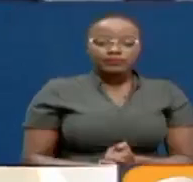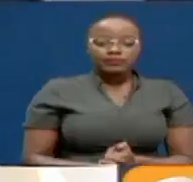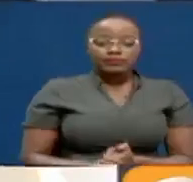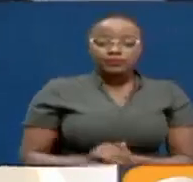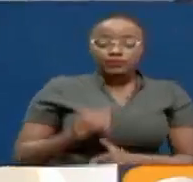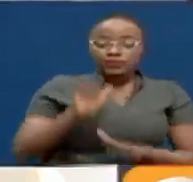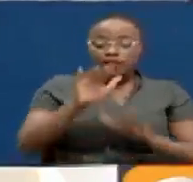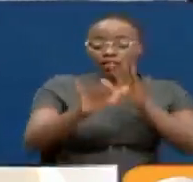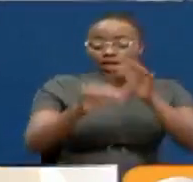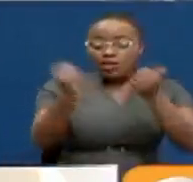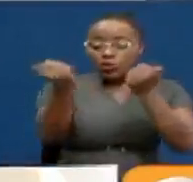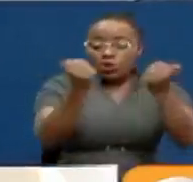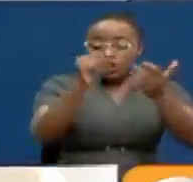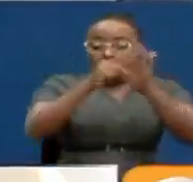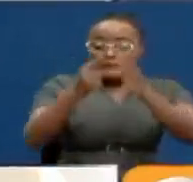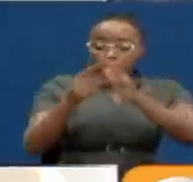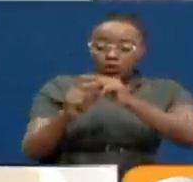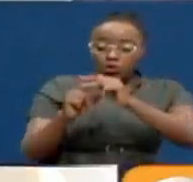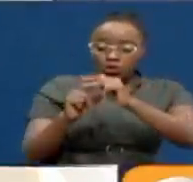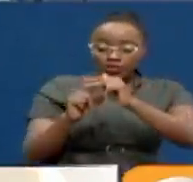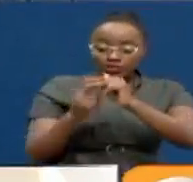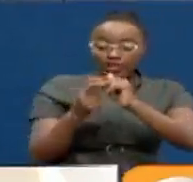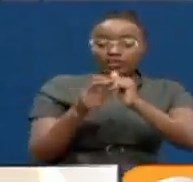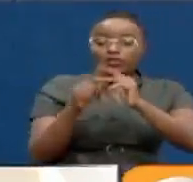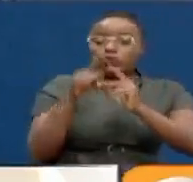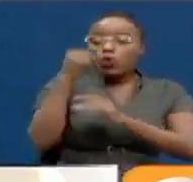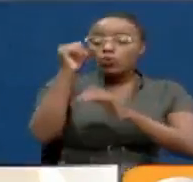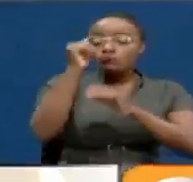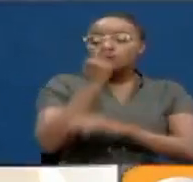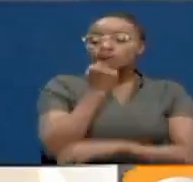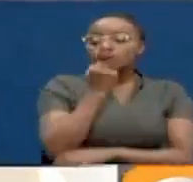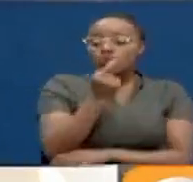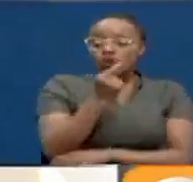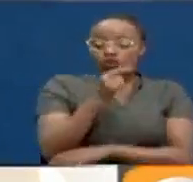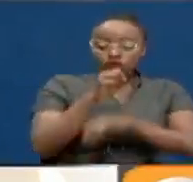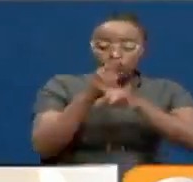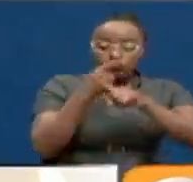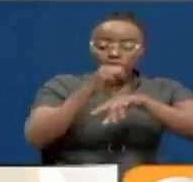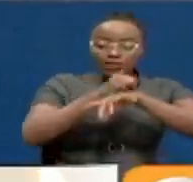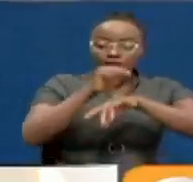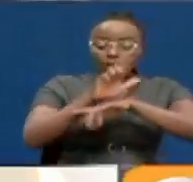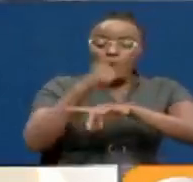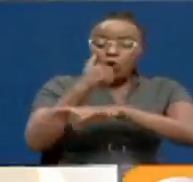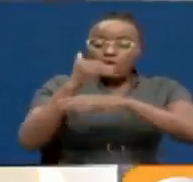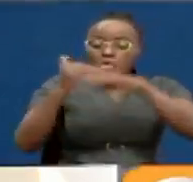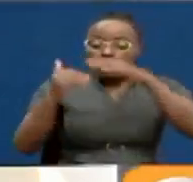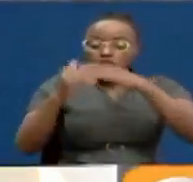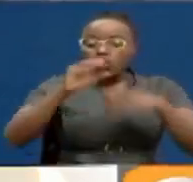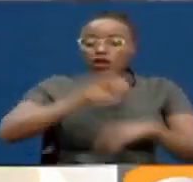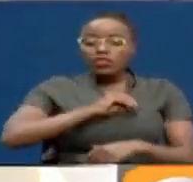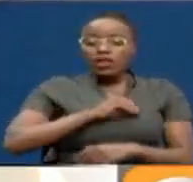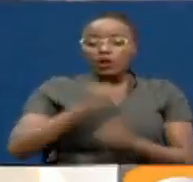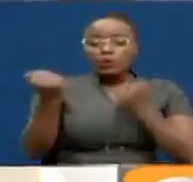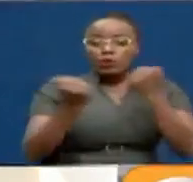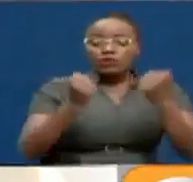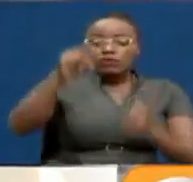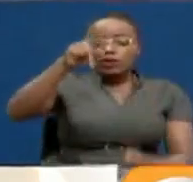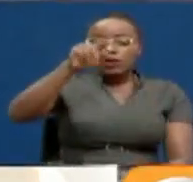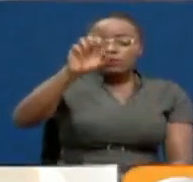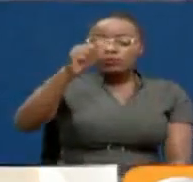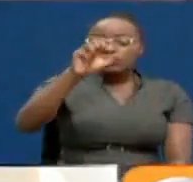The Nyayo car project was spearheaded by President Moi, who was inspired by Singapore, which had built its homespun car, the Proton, in